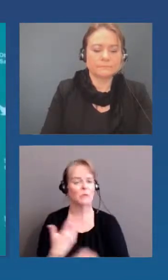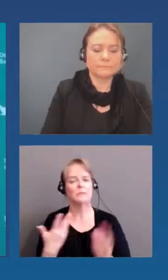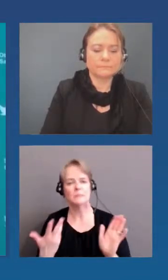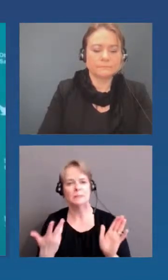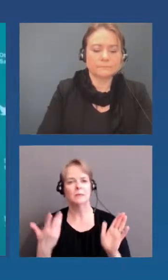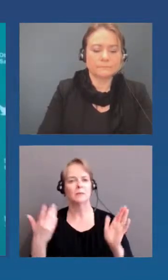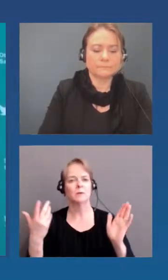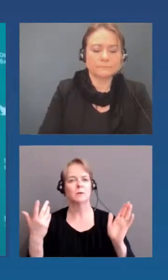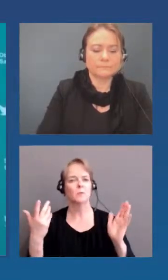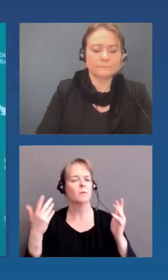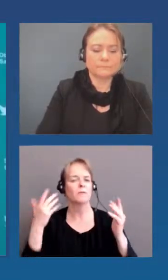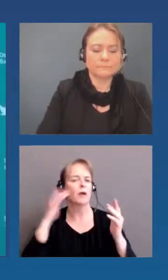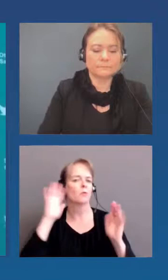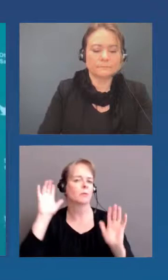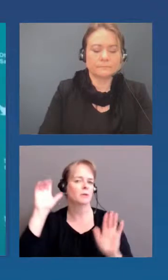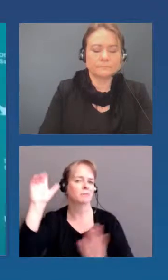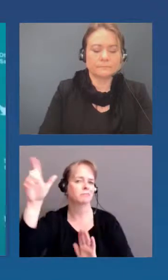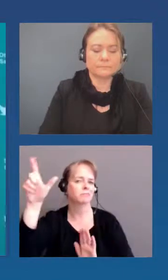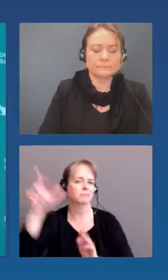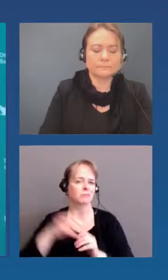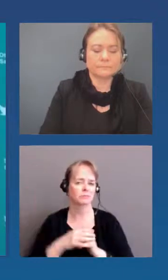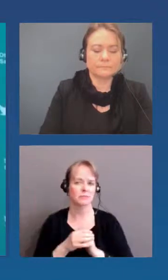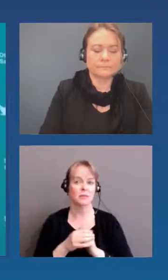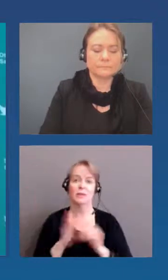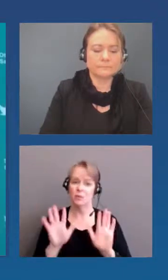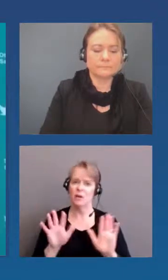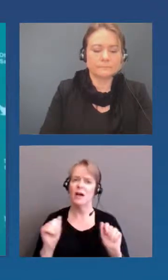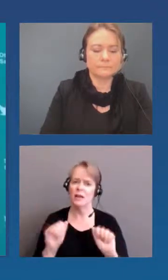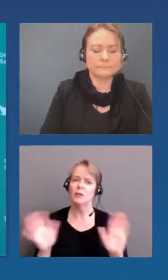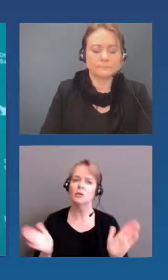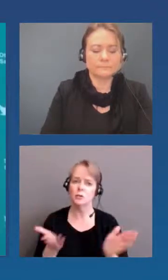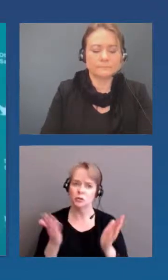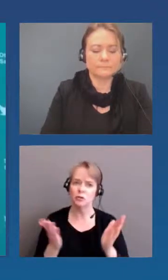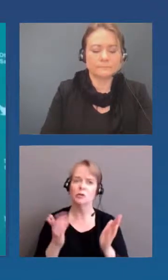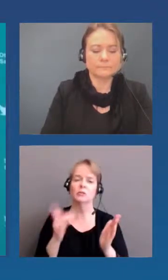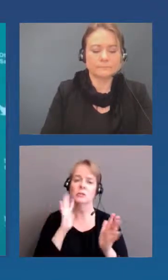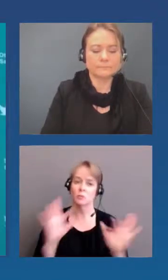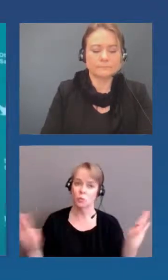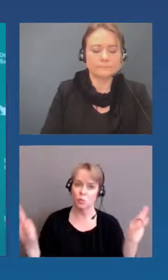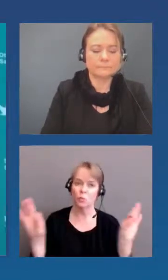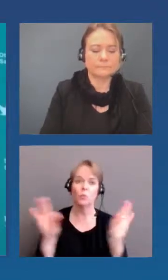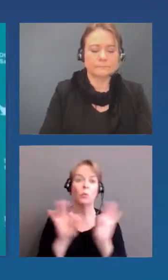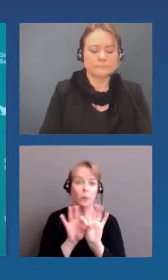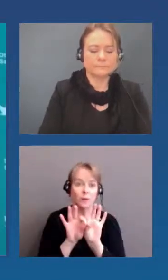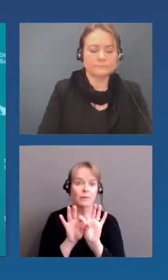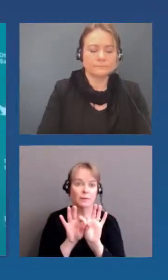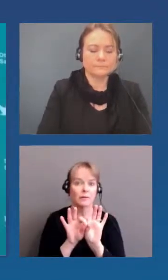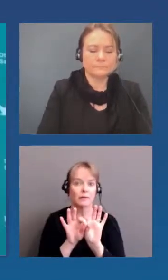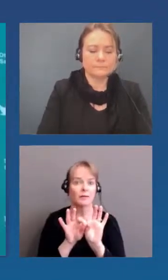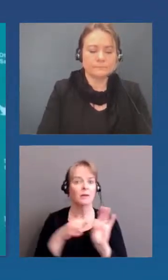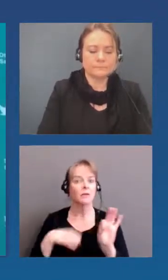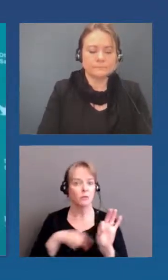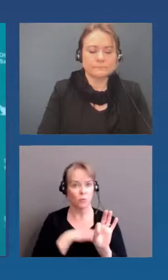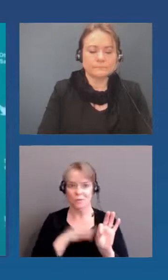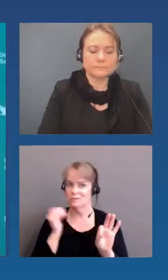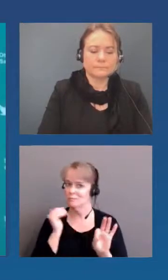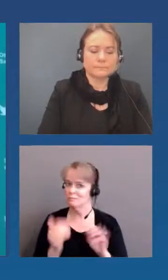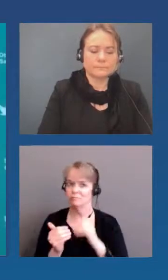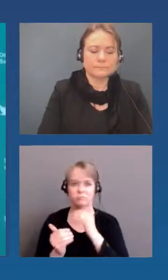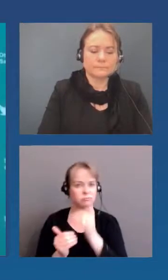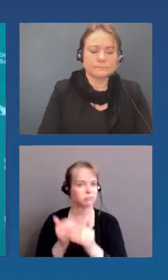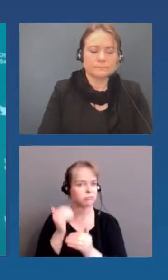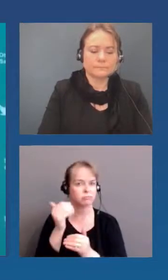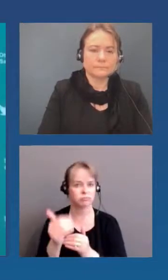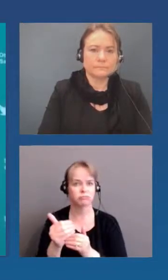people, that it is worth proceeding in this direction to really note that